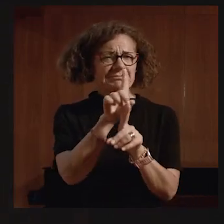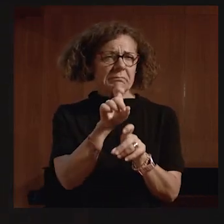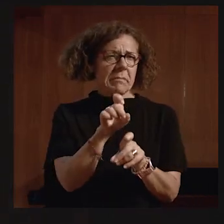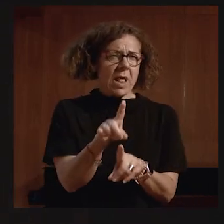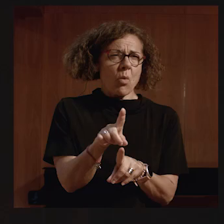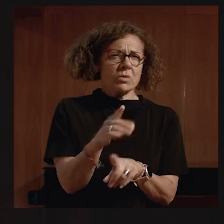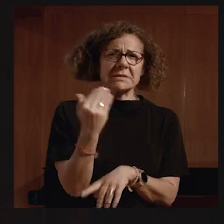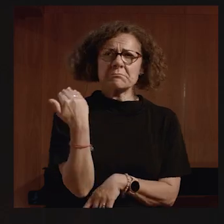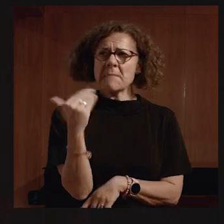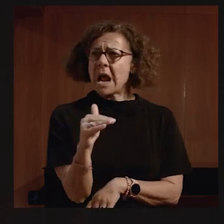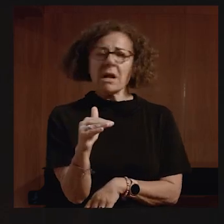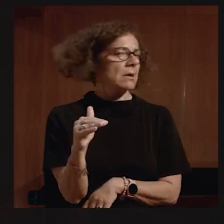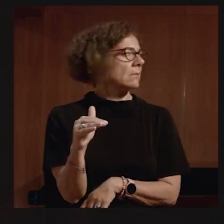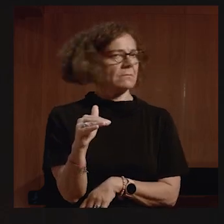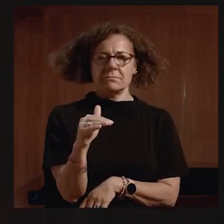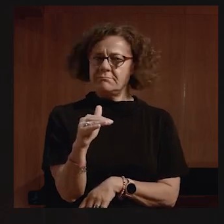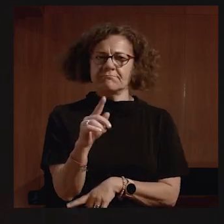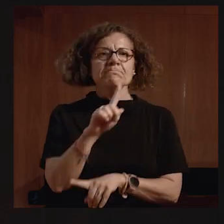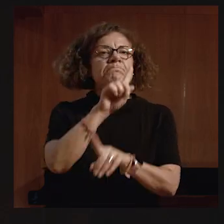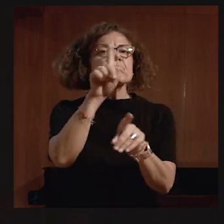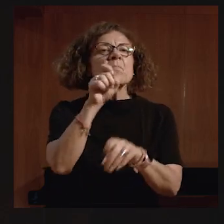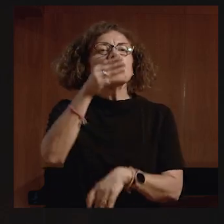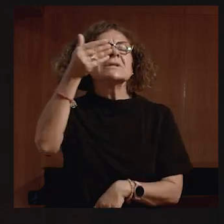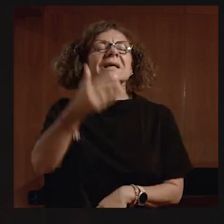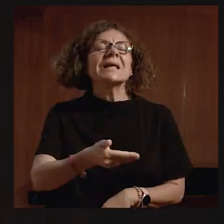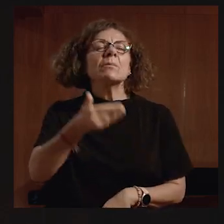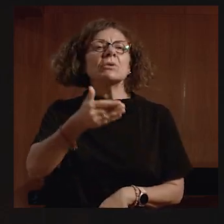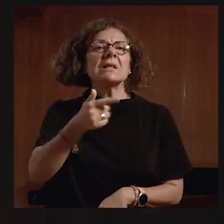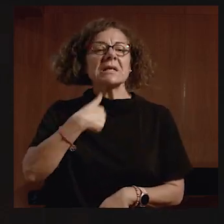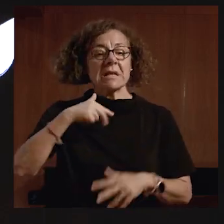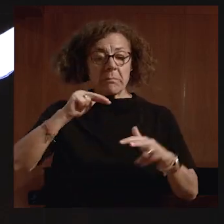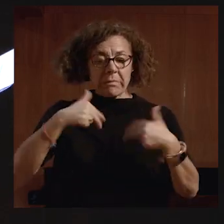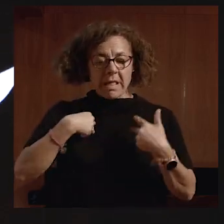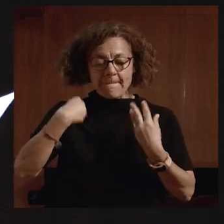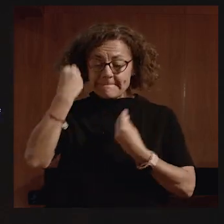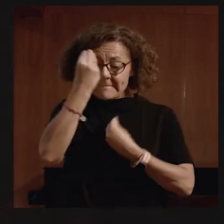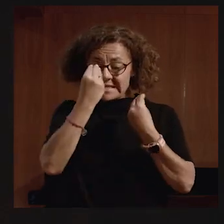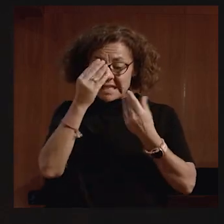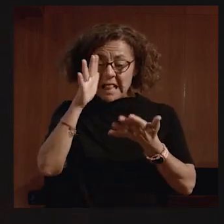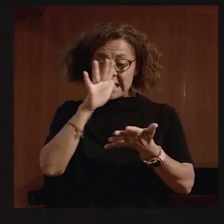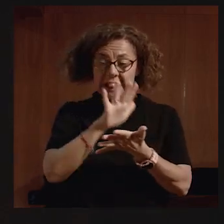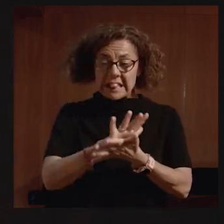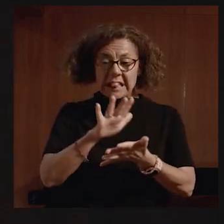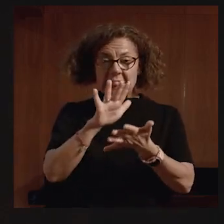think carefully about what it is you're doing and where you're focusing your energy.